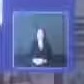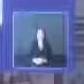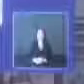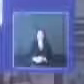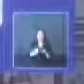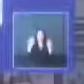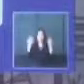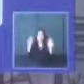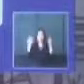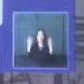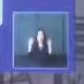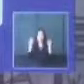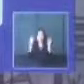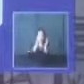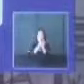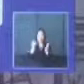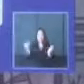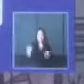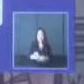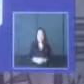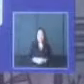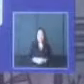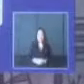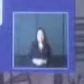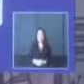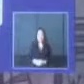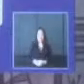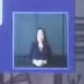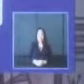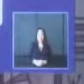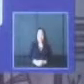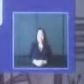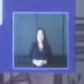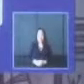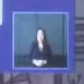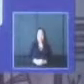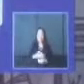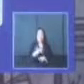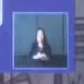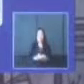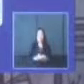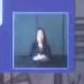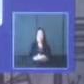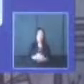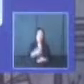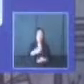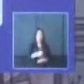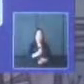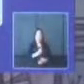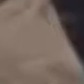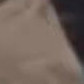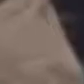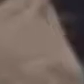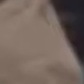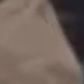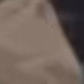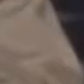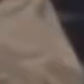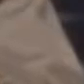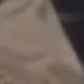We applaud you virtually. Thank you for your first participation. Xenophobia, racism,